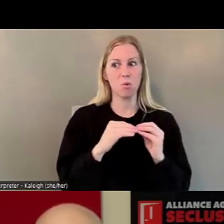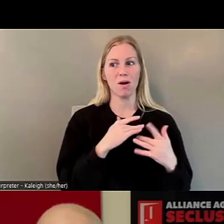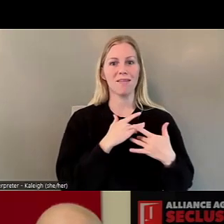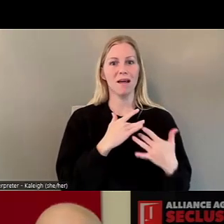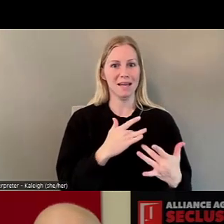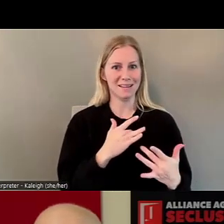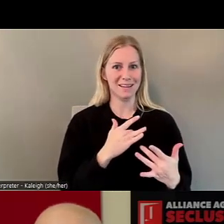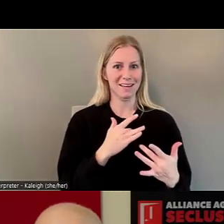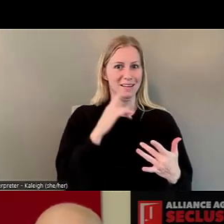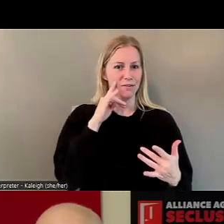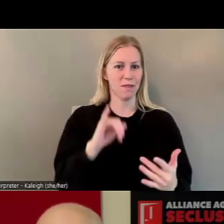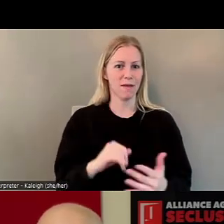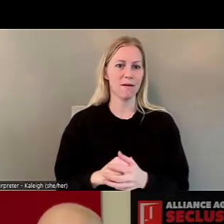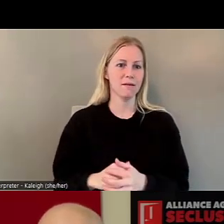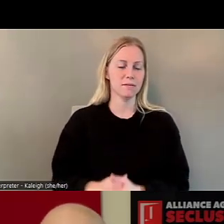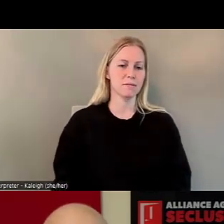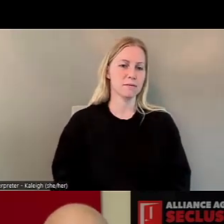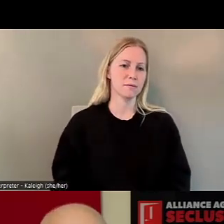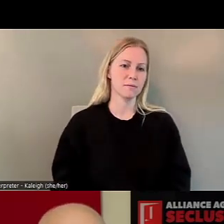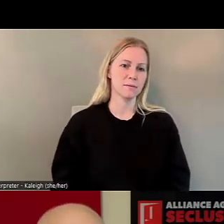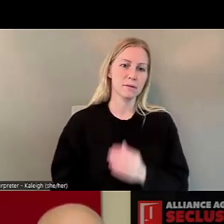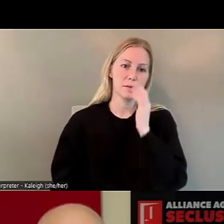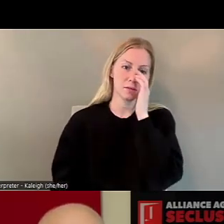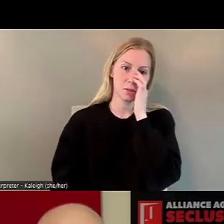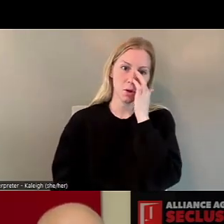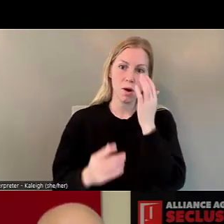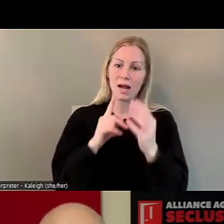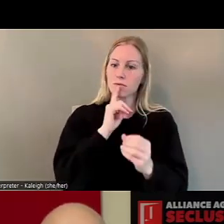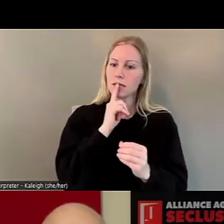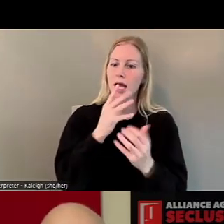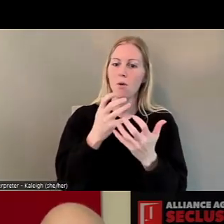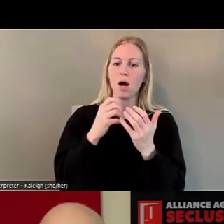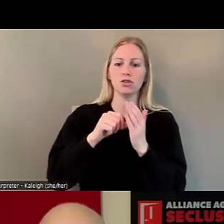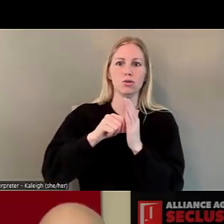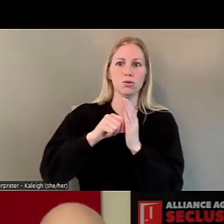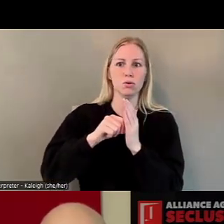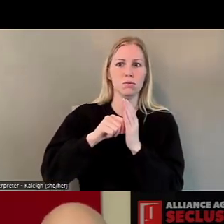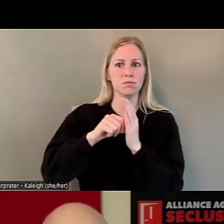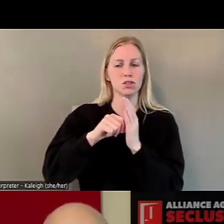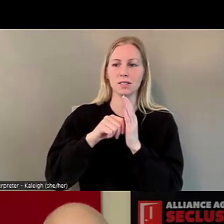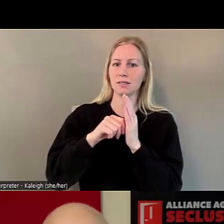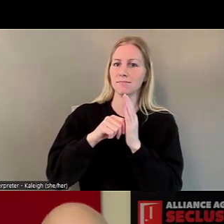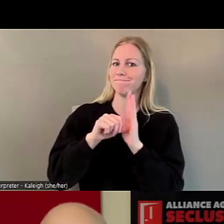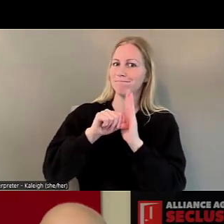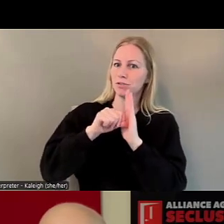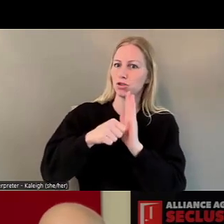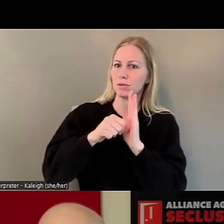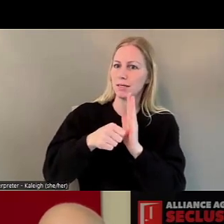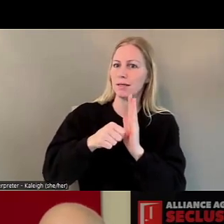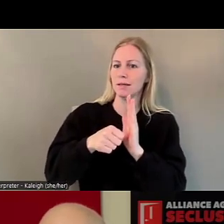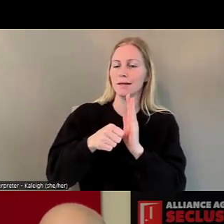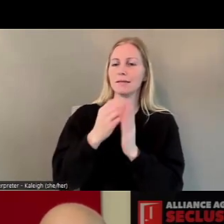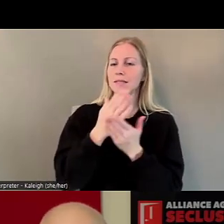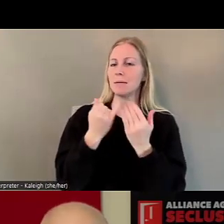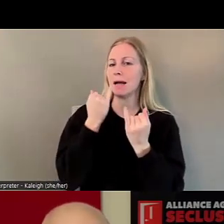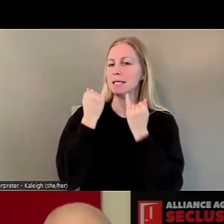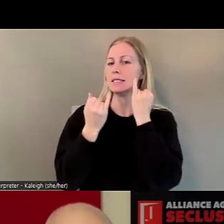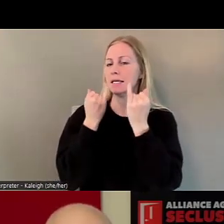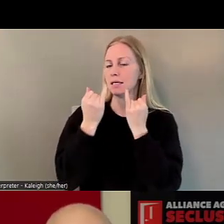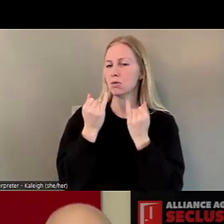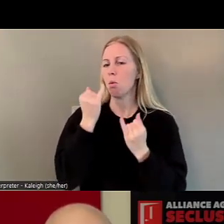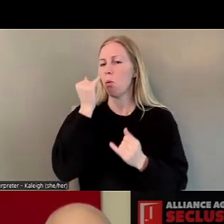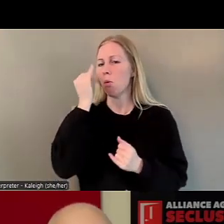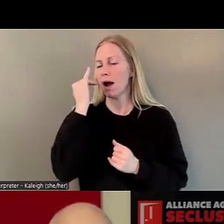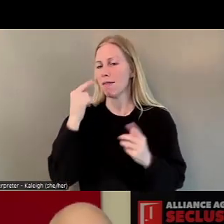And I want to drill into some of those ideas today of why I believe that there are certain kids that are far more likely to